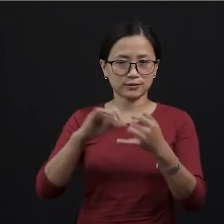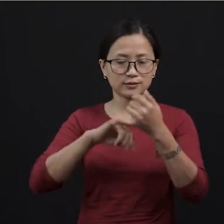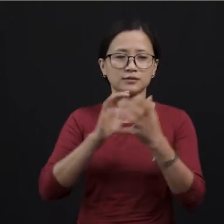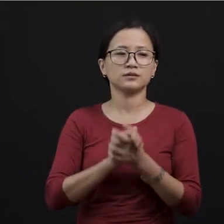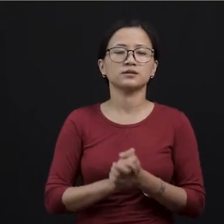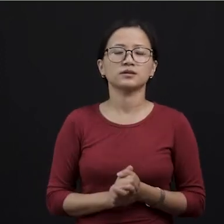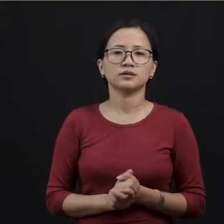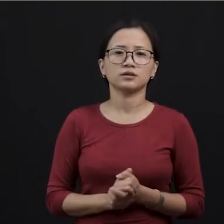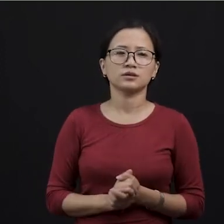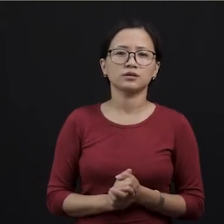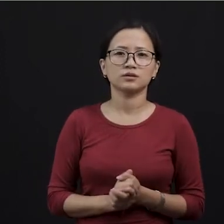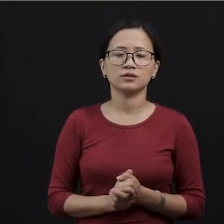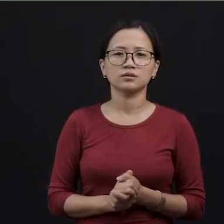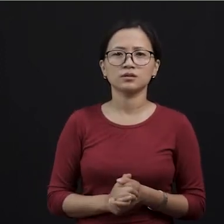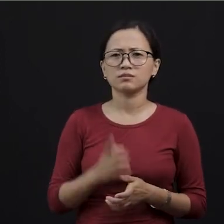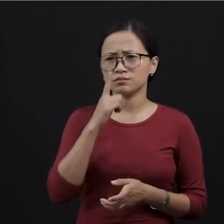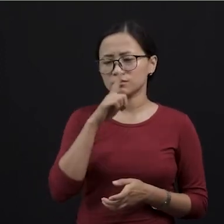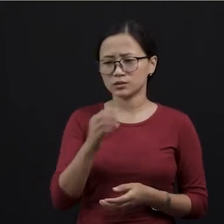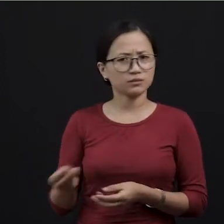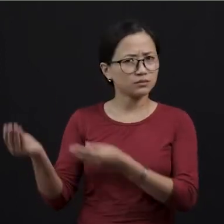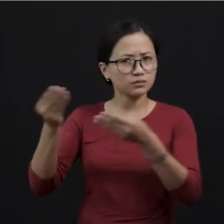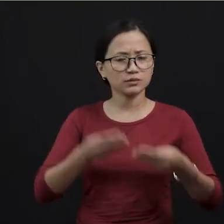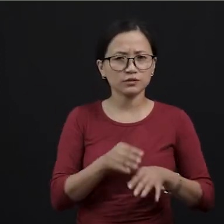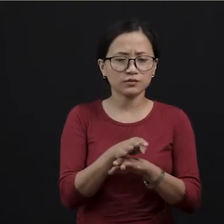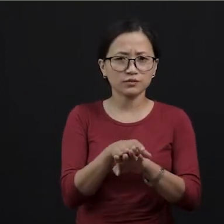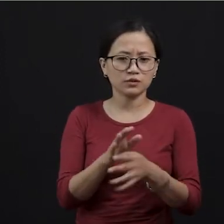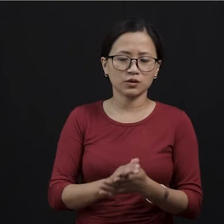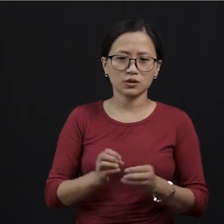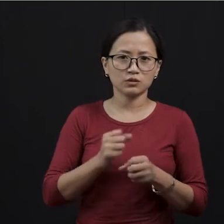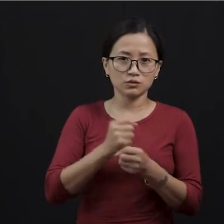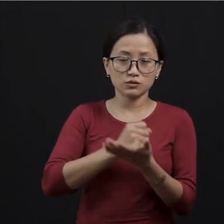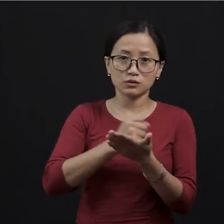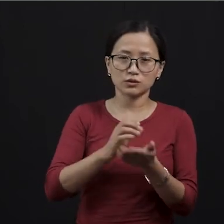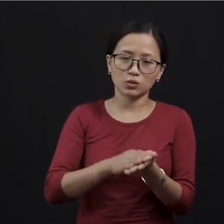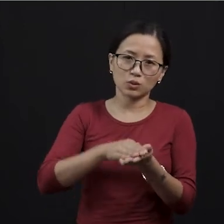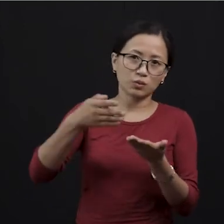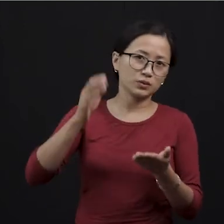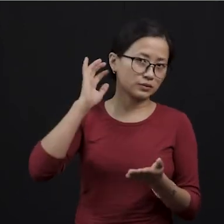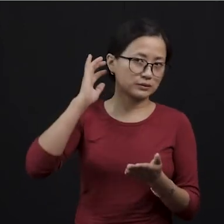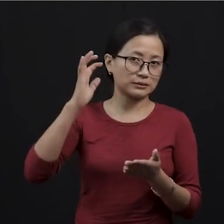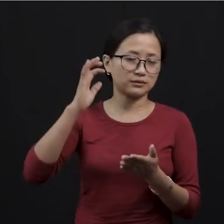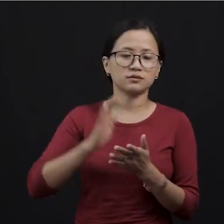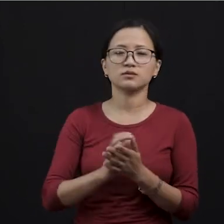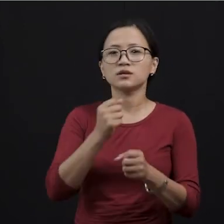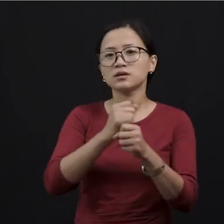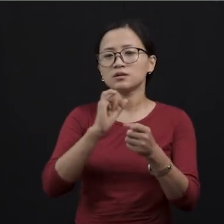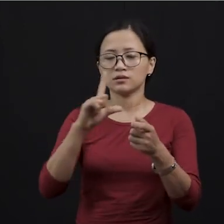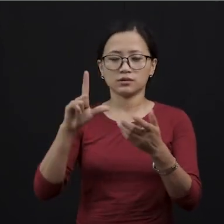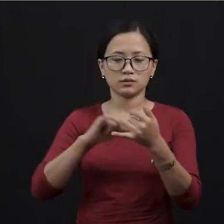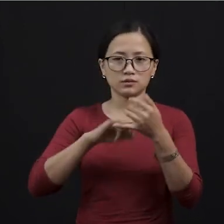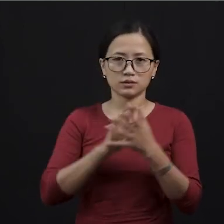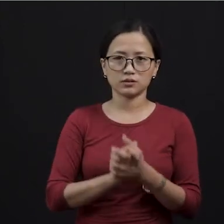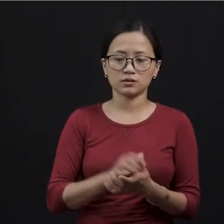Now, when your mother brings a fish, then you just try to open this, okay, this part, okay, the big